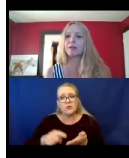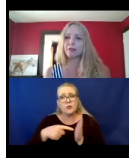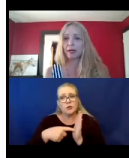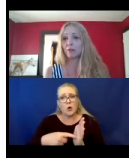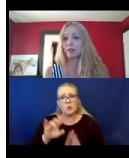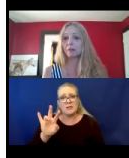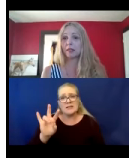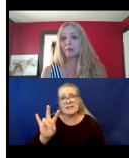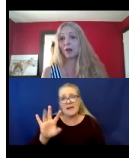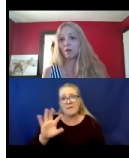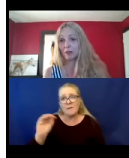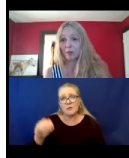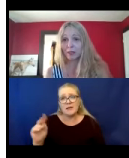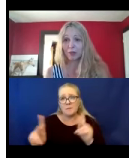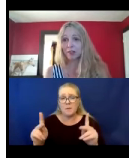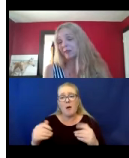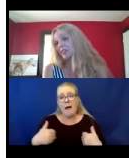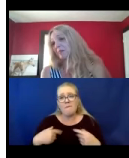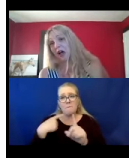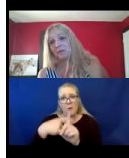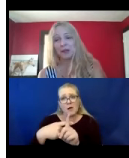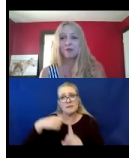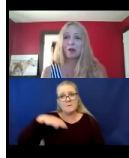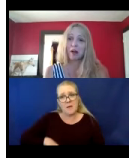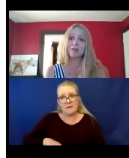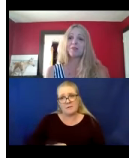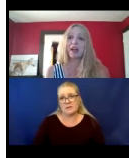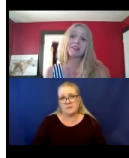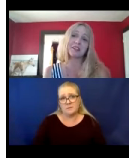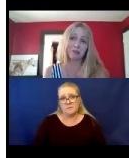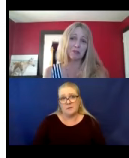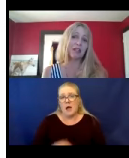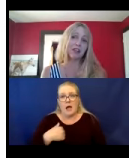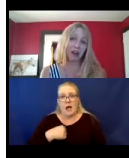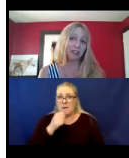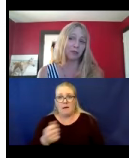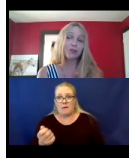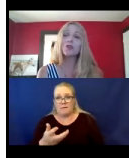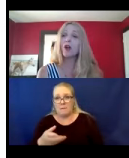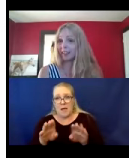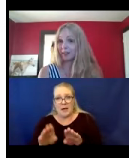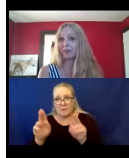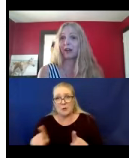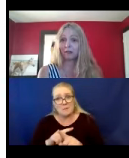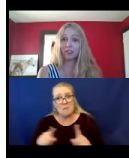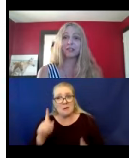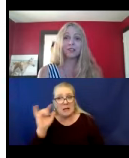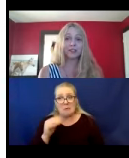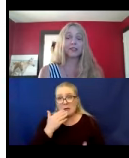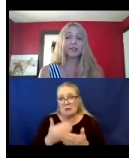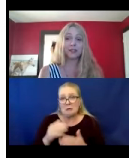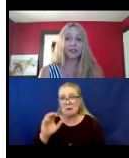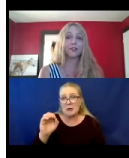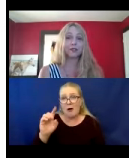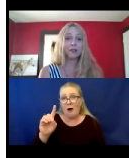have a positive benefit. And, if I was a betting person, which I'm not, but if I was, I'd think those are pretty good odds. Worth trying if you're having